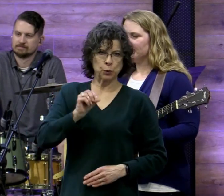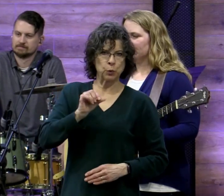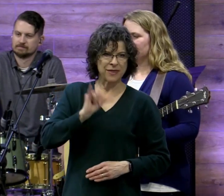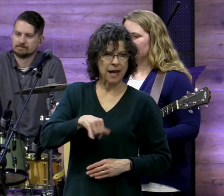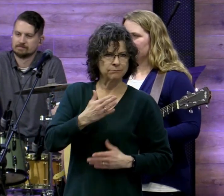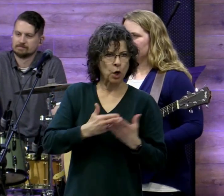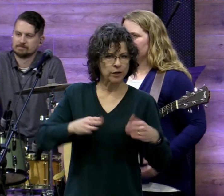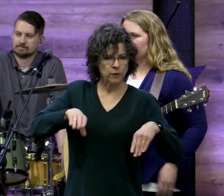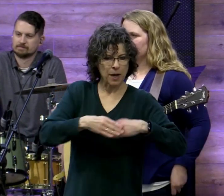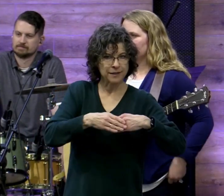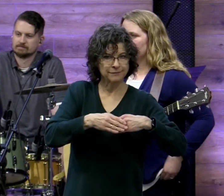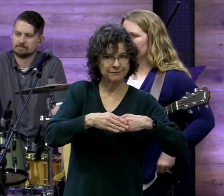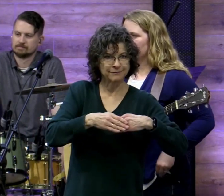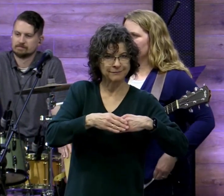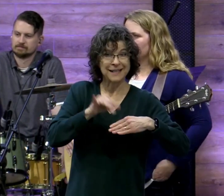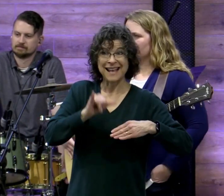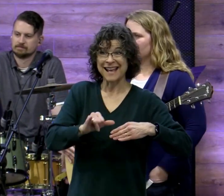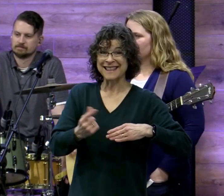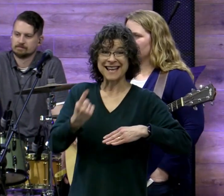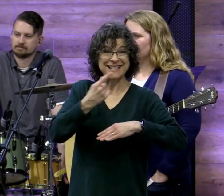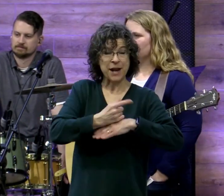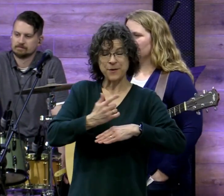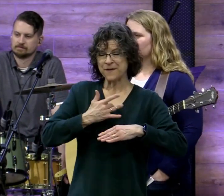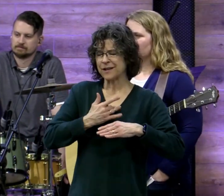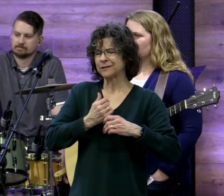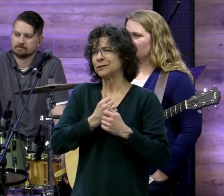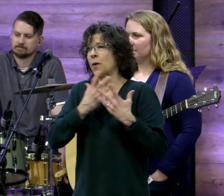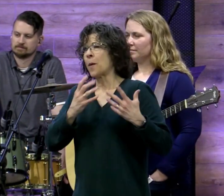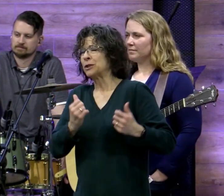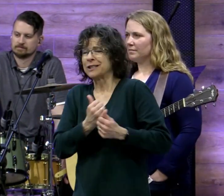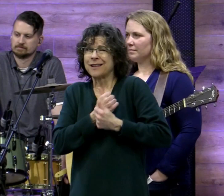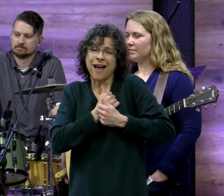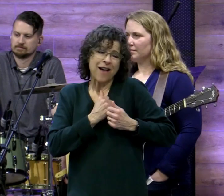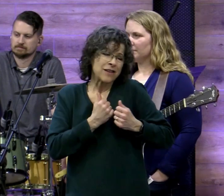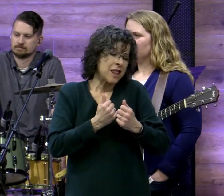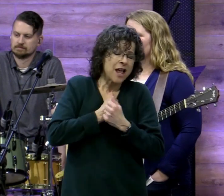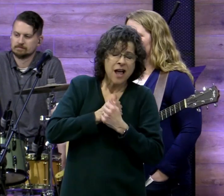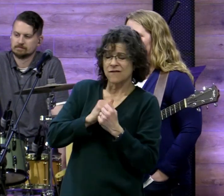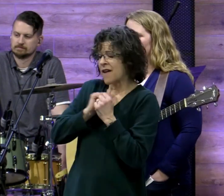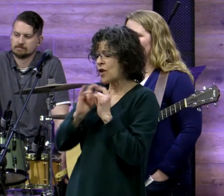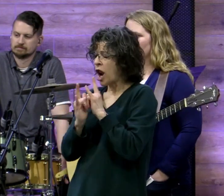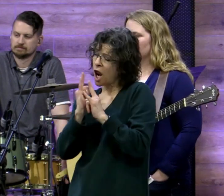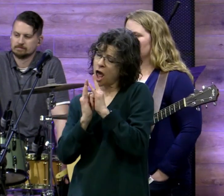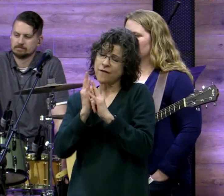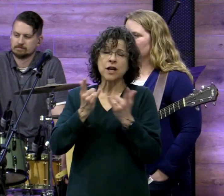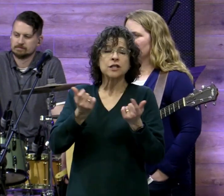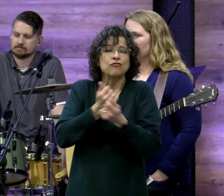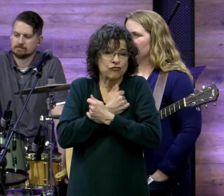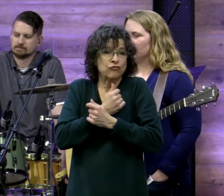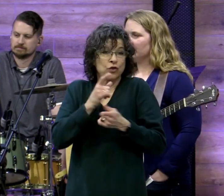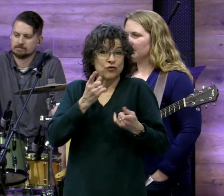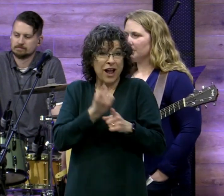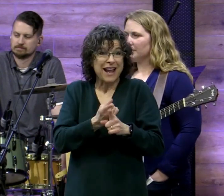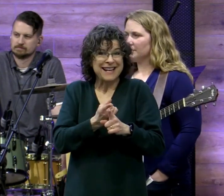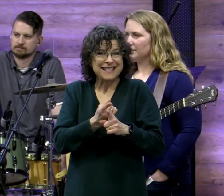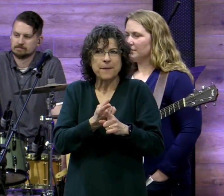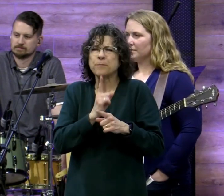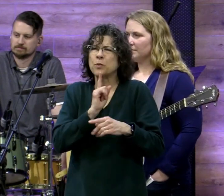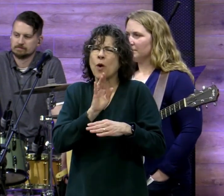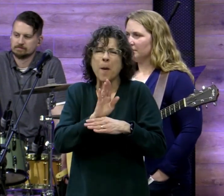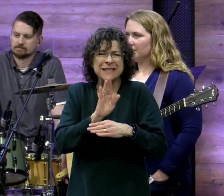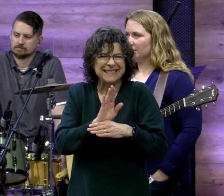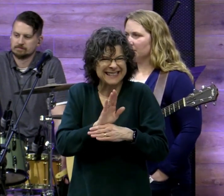that you often feel the most amount of love for that other person, you bind yourself in crazy ways to them, don't you? I mean, think about the promises we